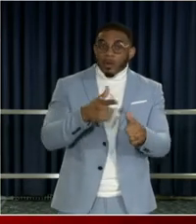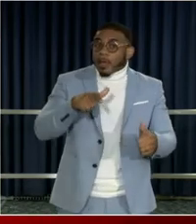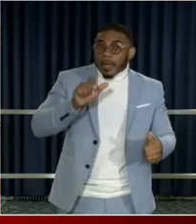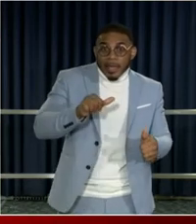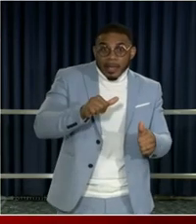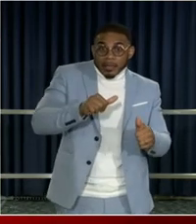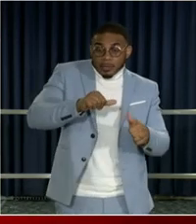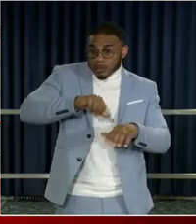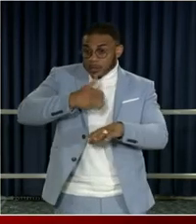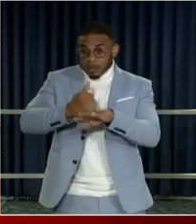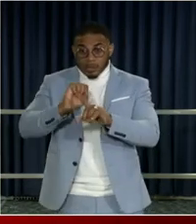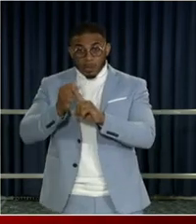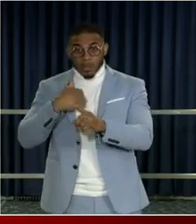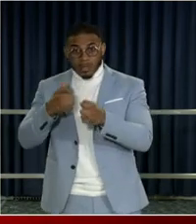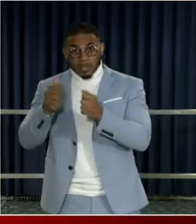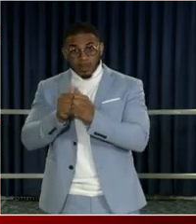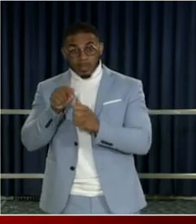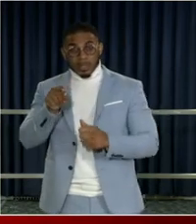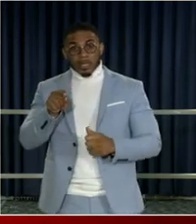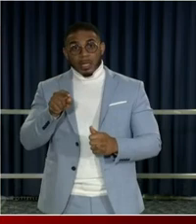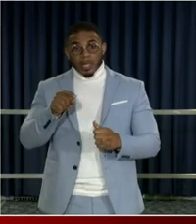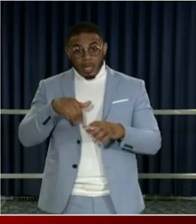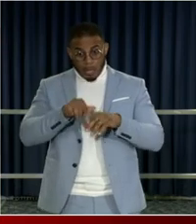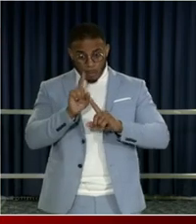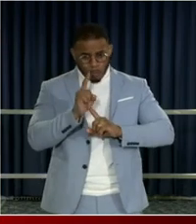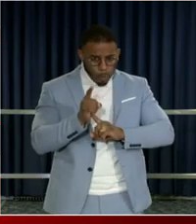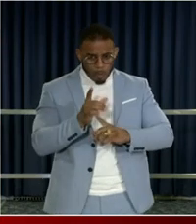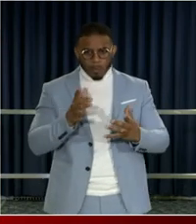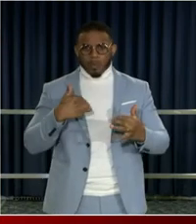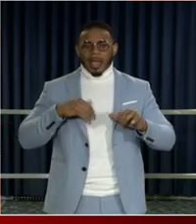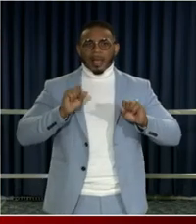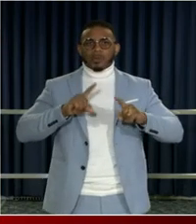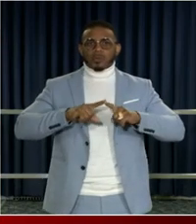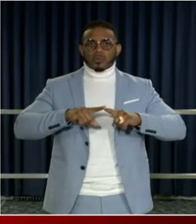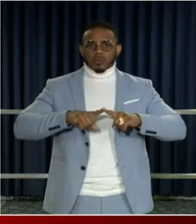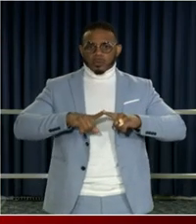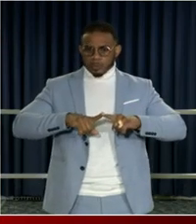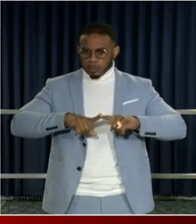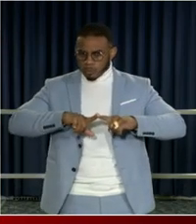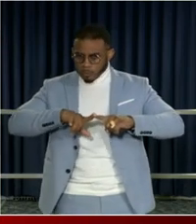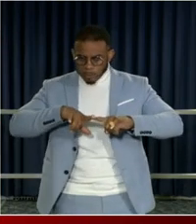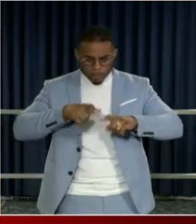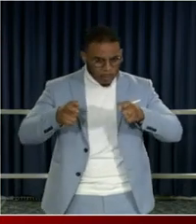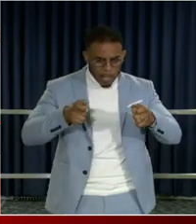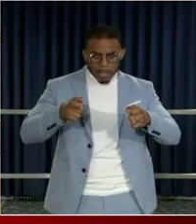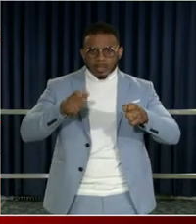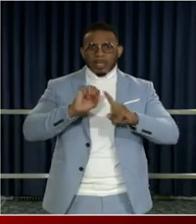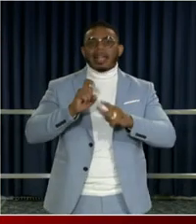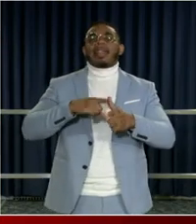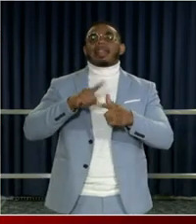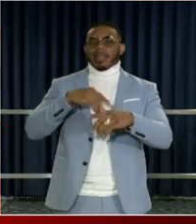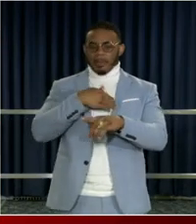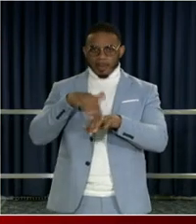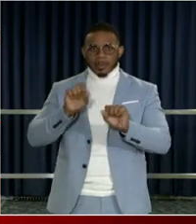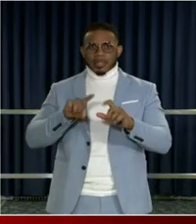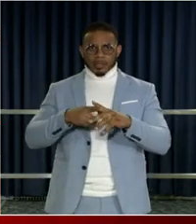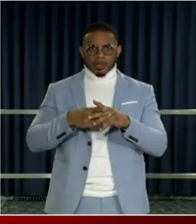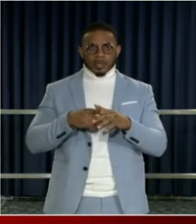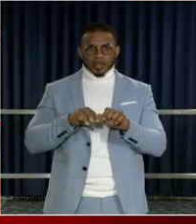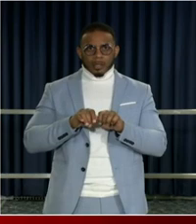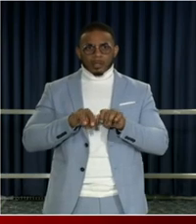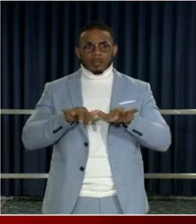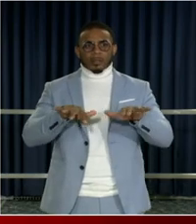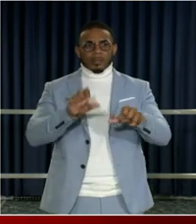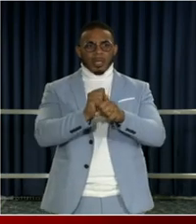to contain the situation that we were dealing with. And the moment that we were able to contain the situation, then members were able to start effecting